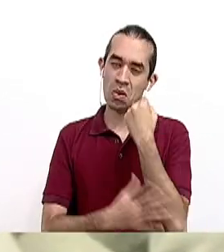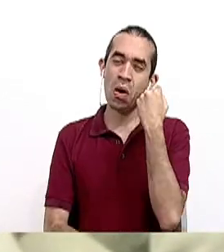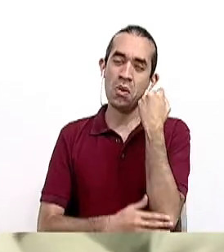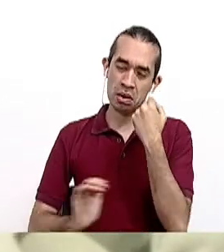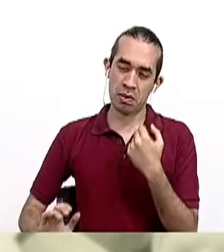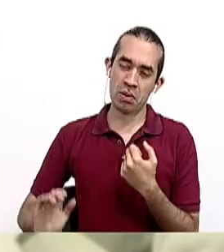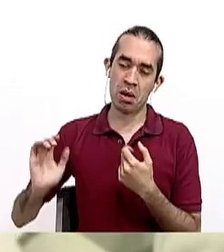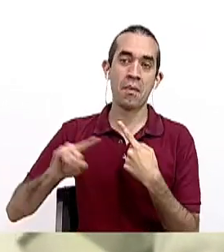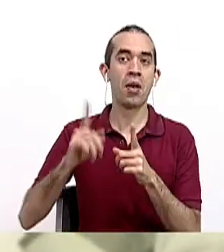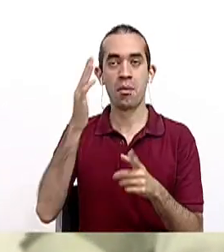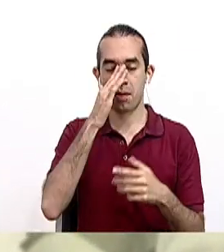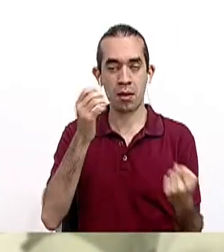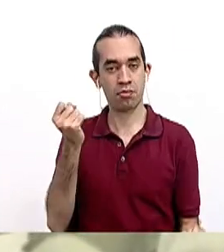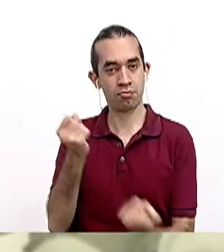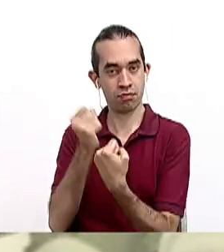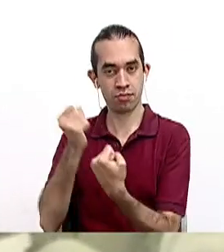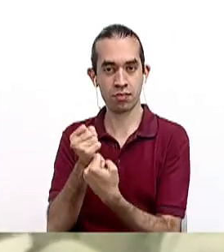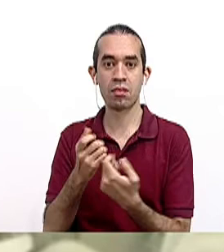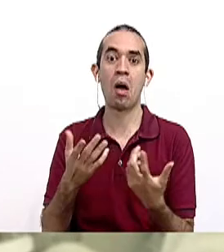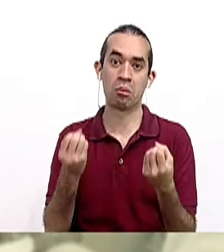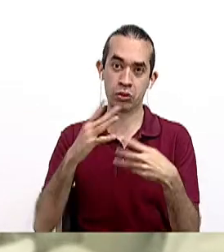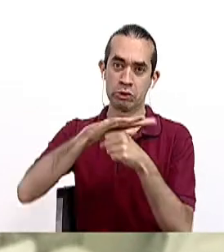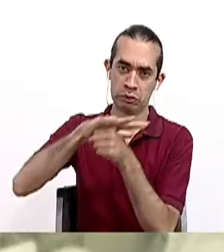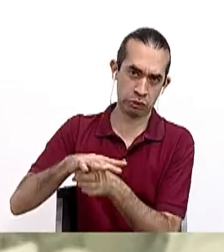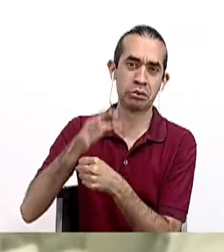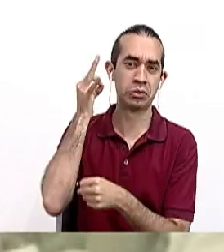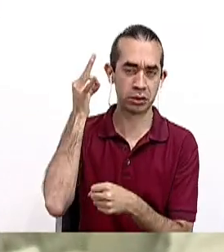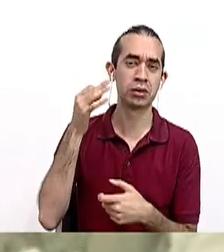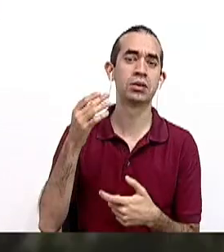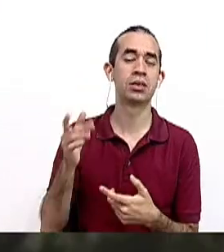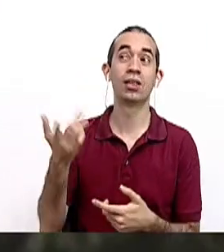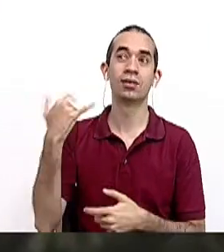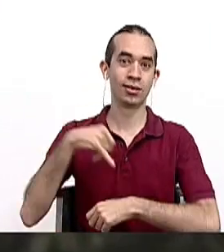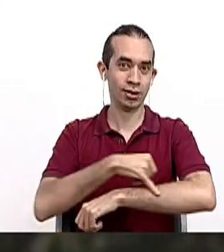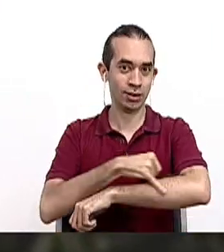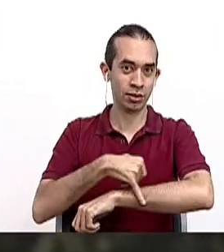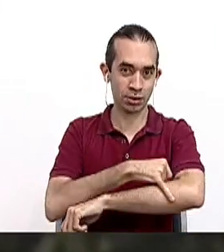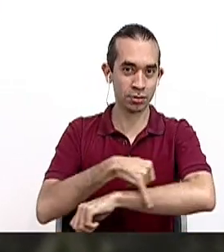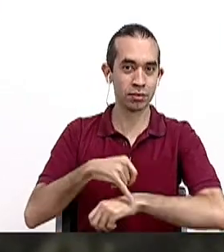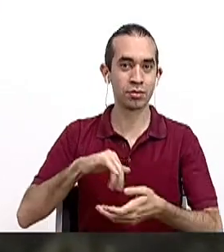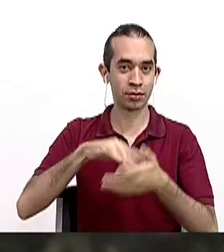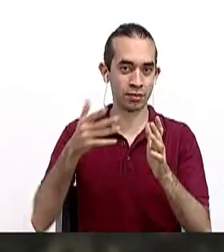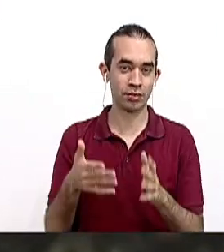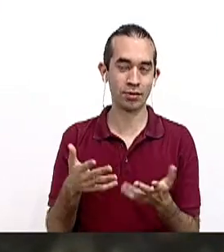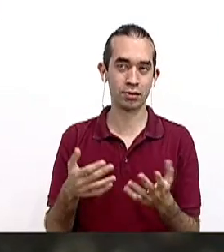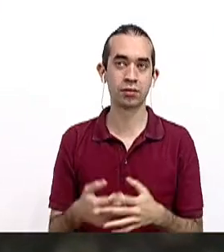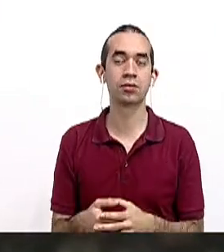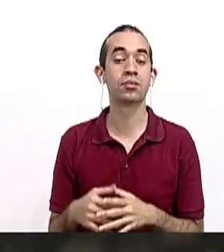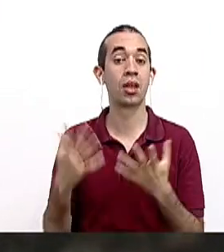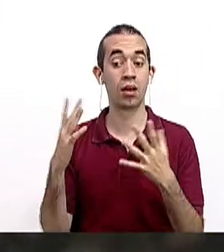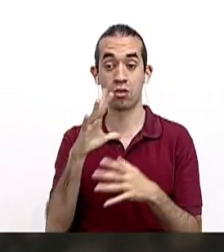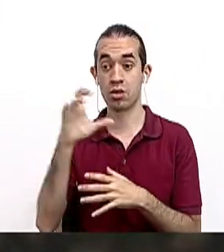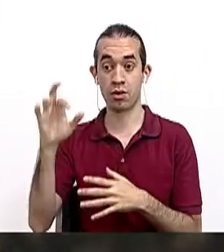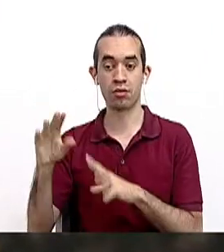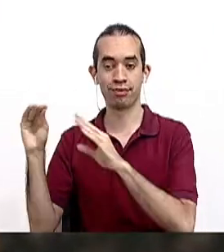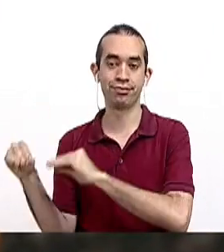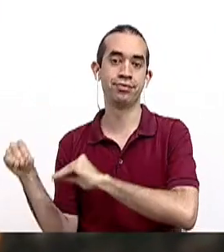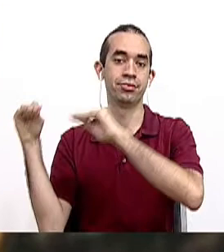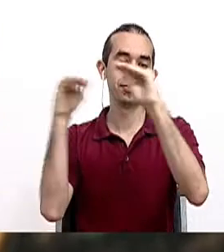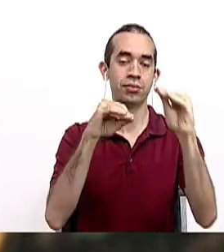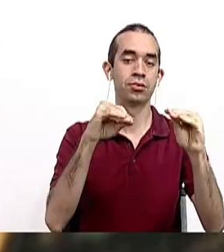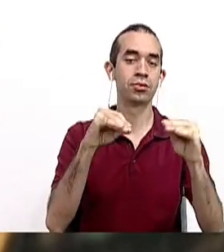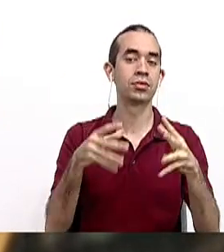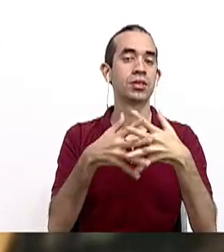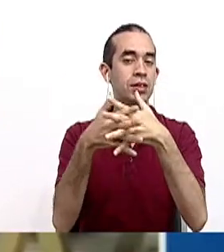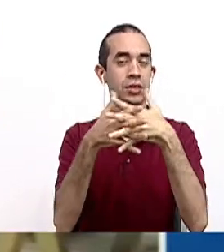her overcome the sexism she faced as a female engineering student. And when she moved with her family from Costa Rica to the eastern U.S. state